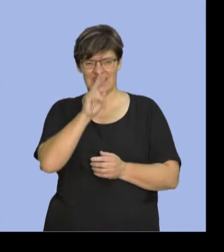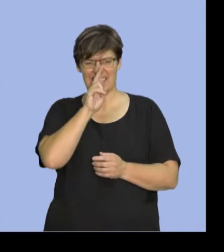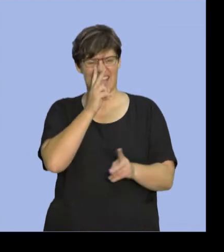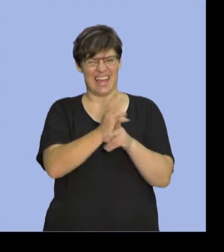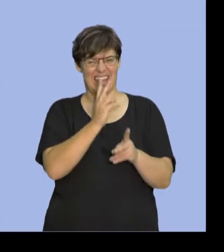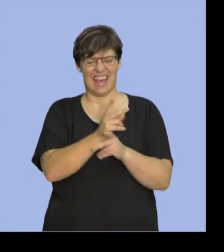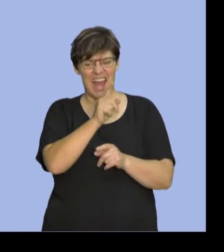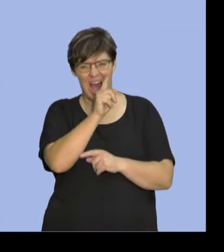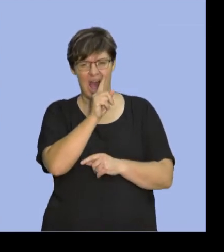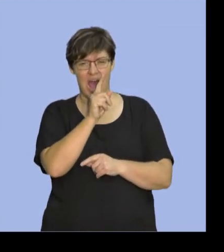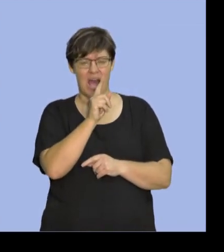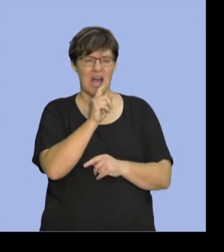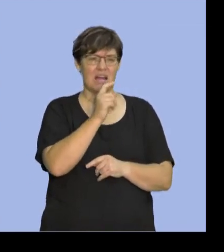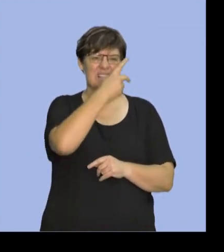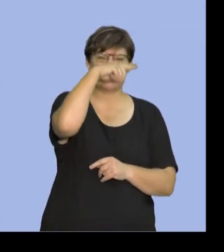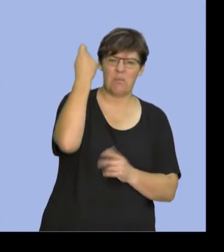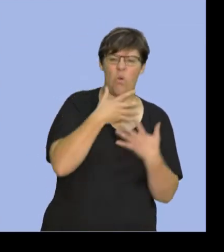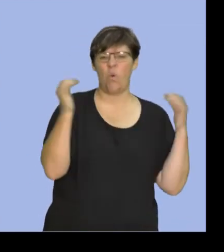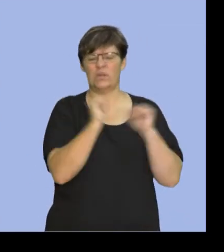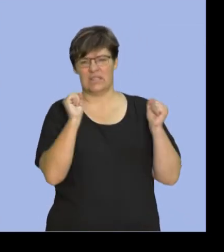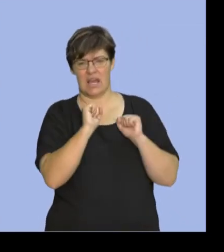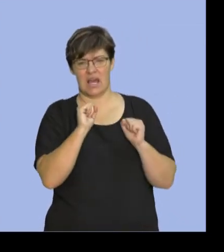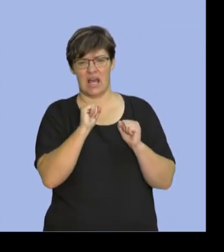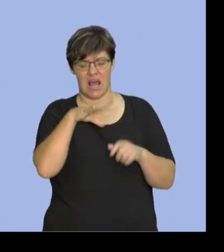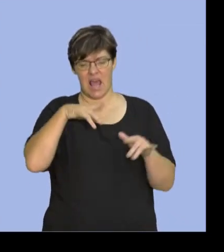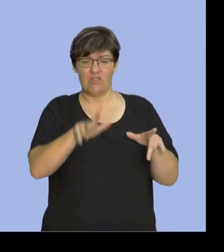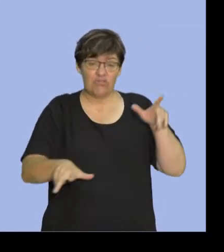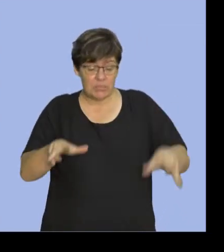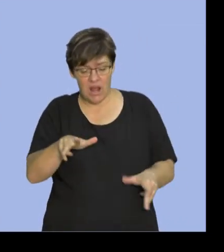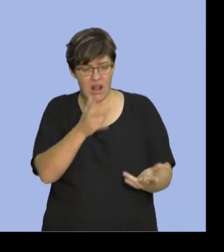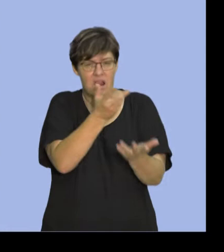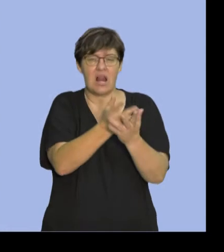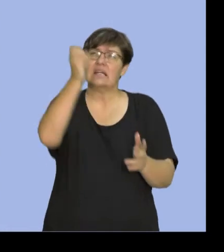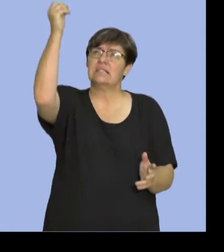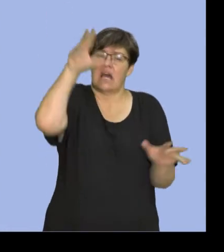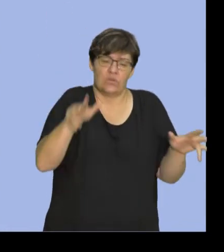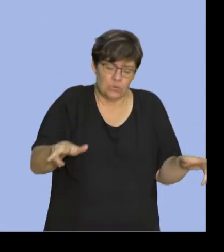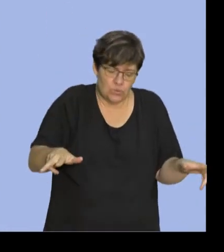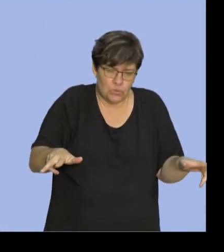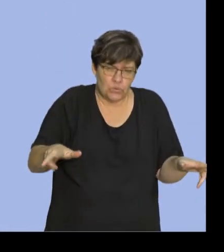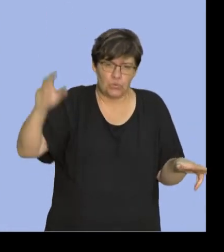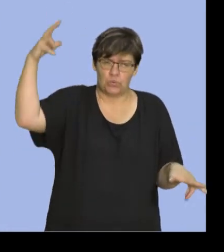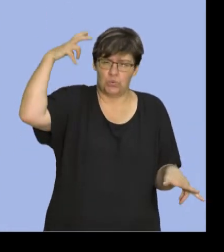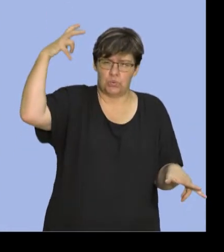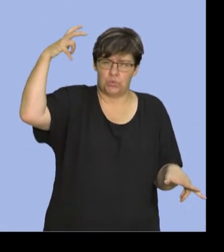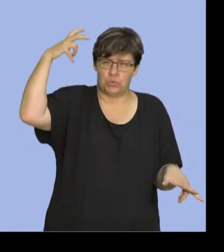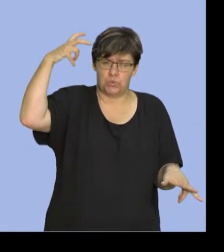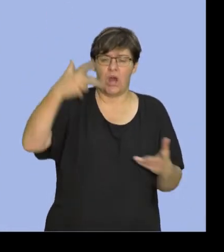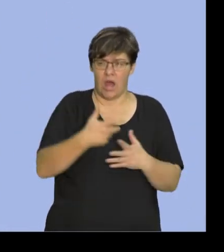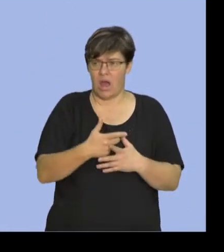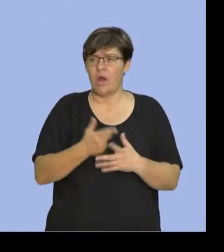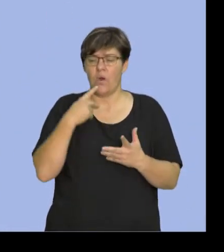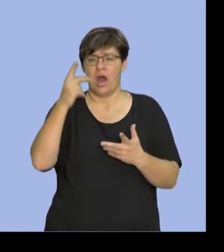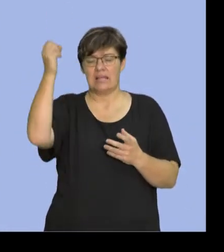summer or in winter, when a reptile will bask in the sun or sunbathe, you'll find that it soaks